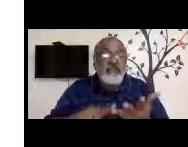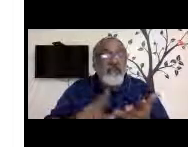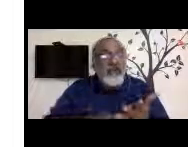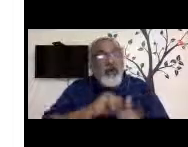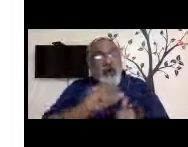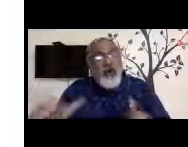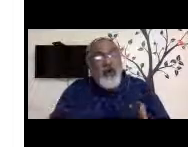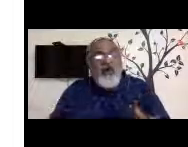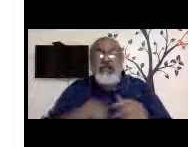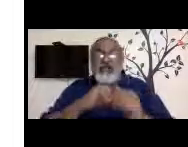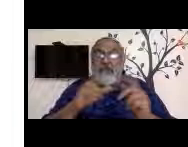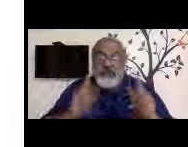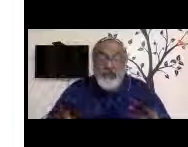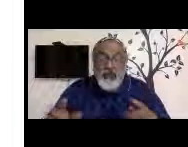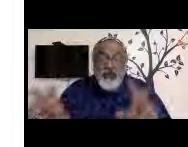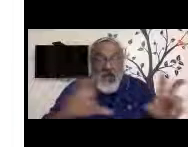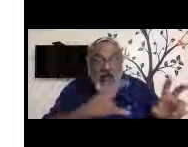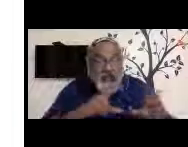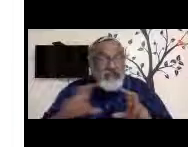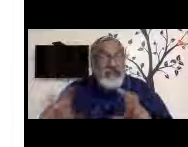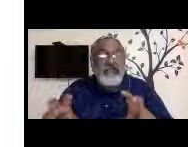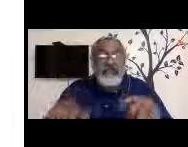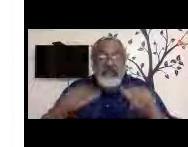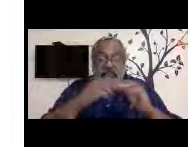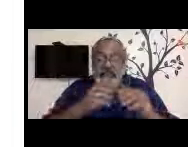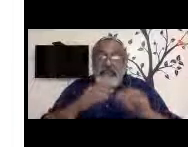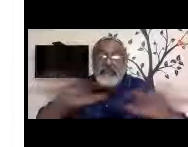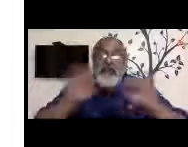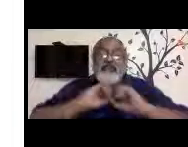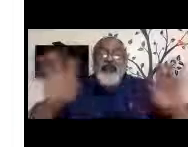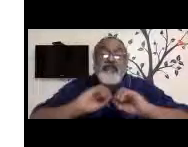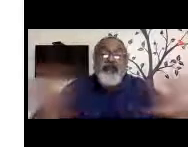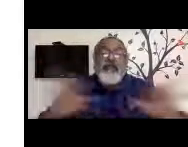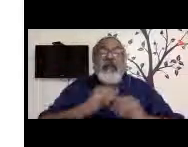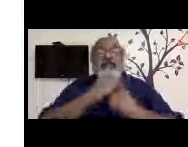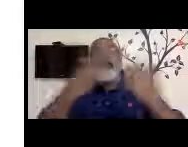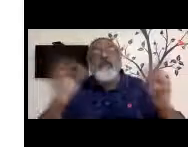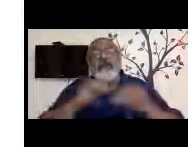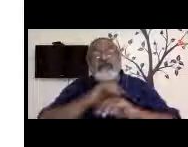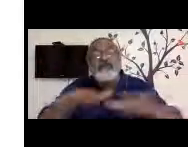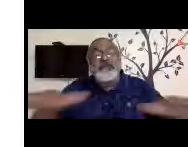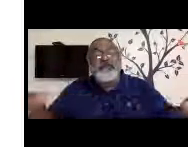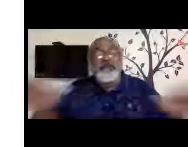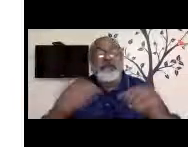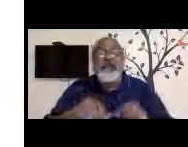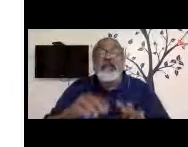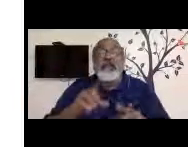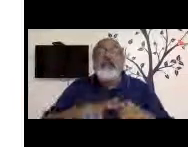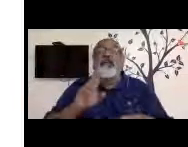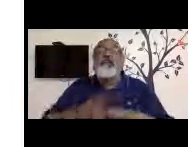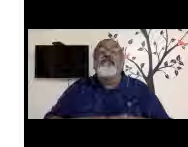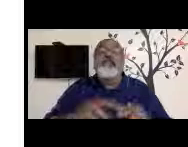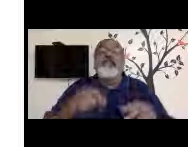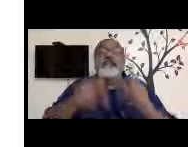community level. People cannot go to the health center, go to the healthcare system. So the healthcare system should